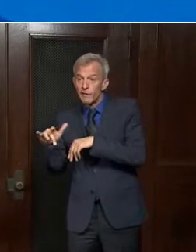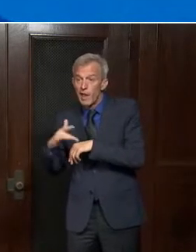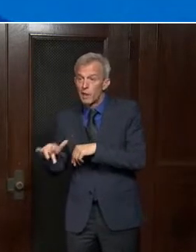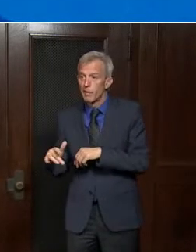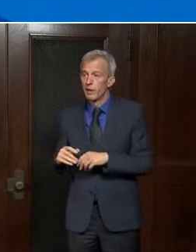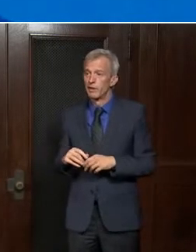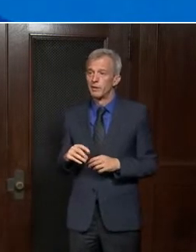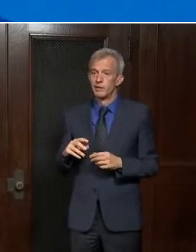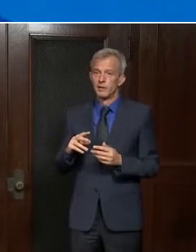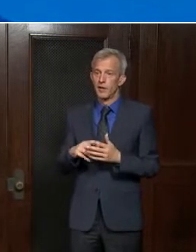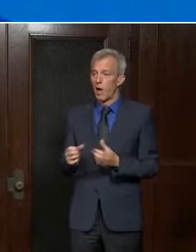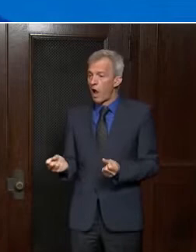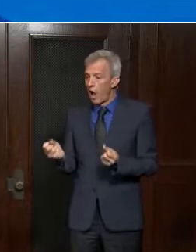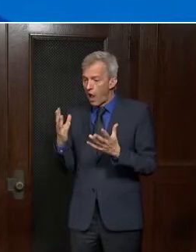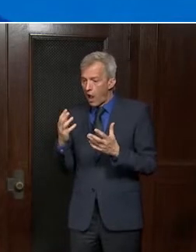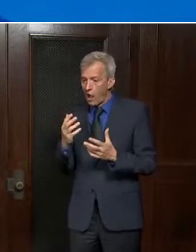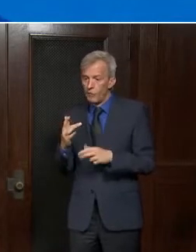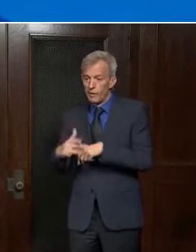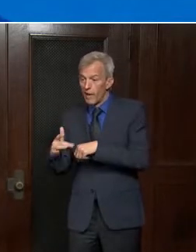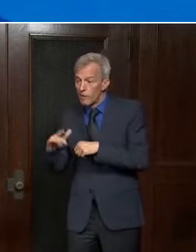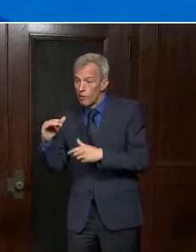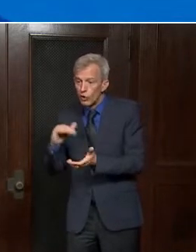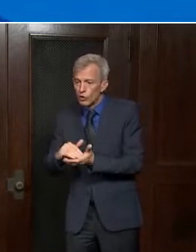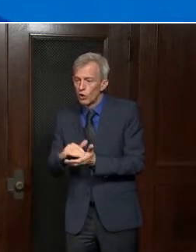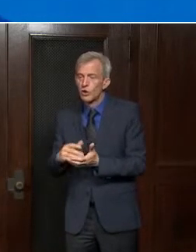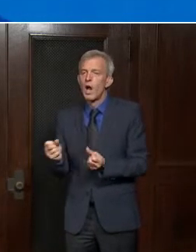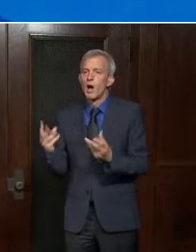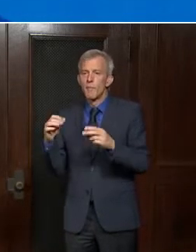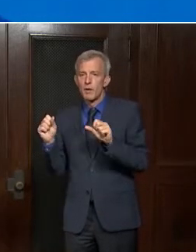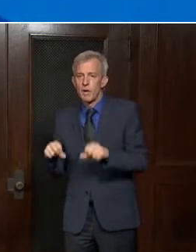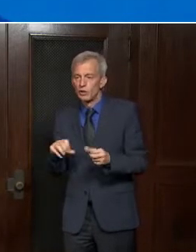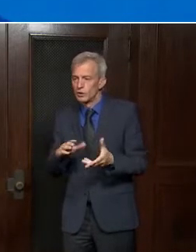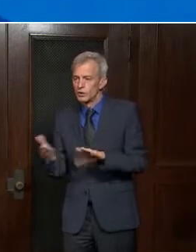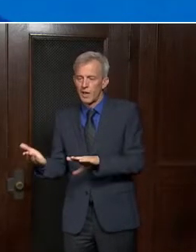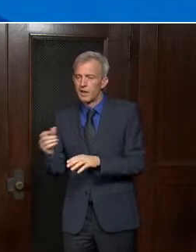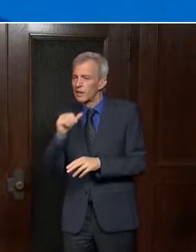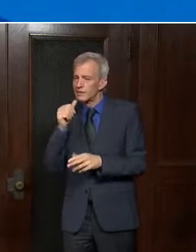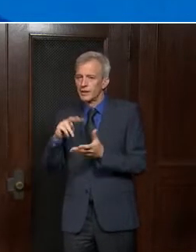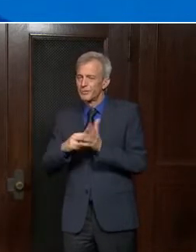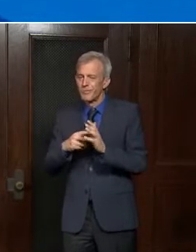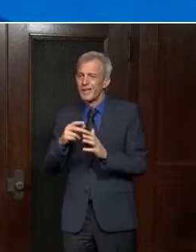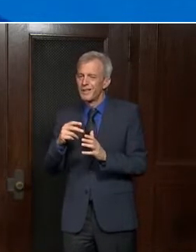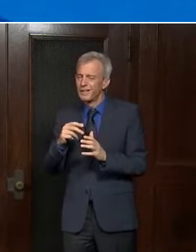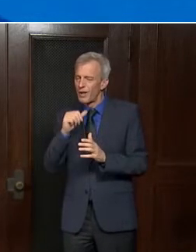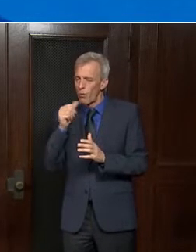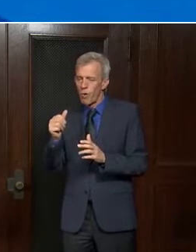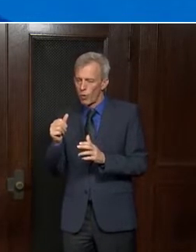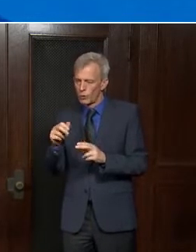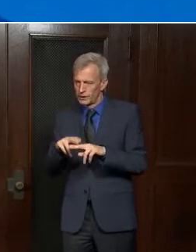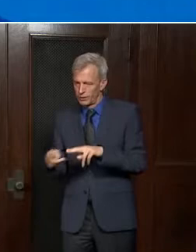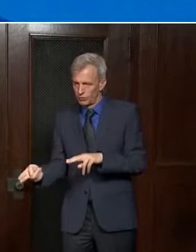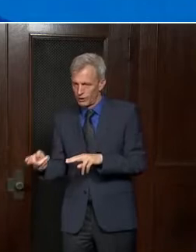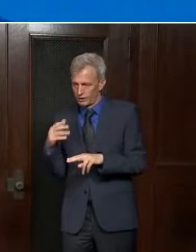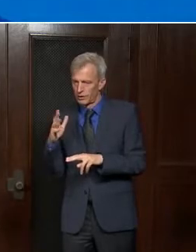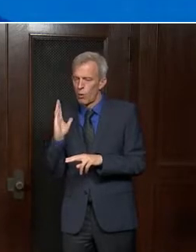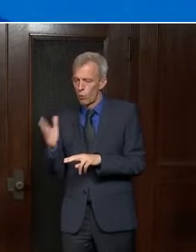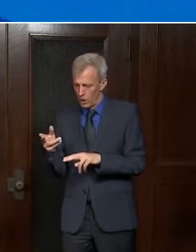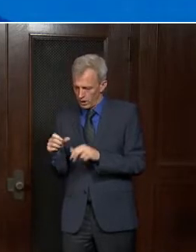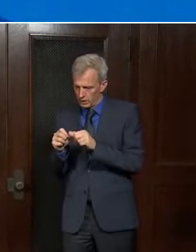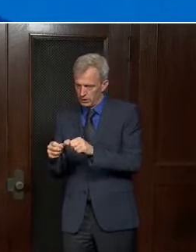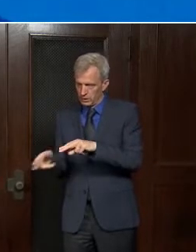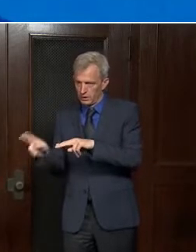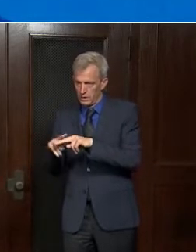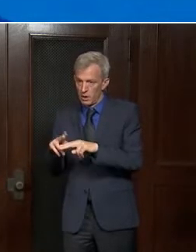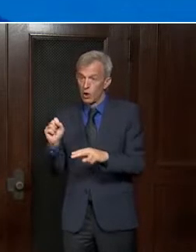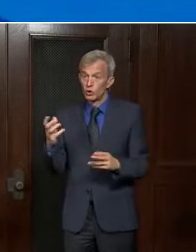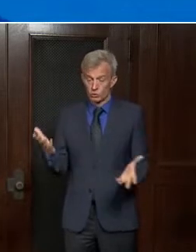cases that doctors have to tend to, the potential deaths won't continue to increase. So balance those two things, that your